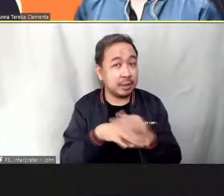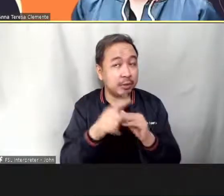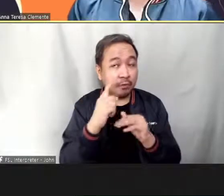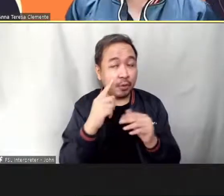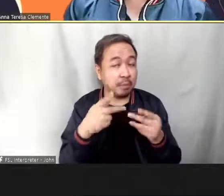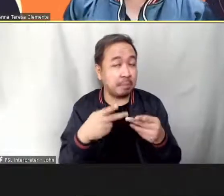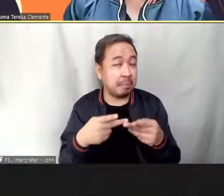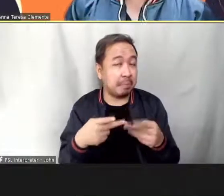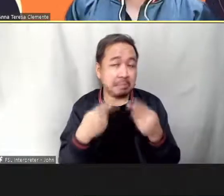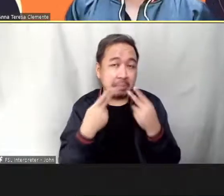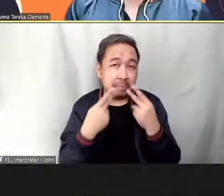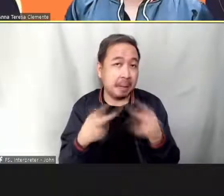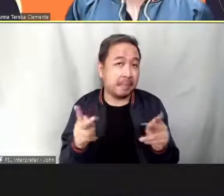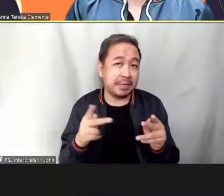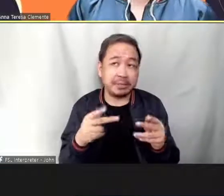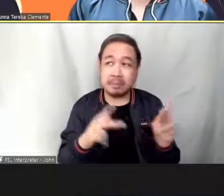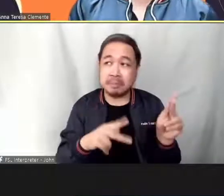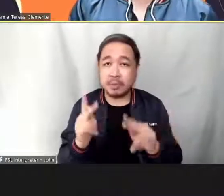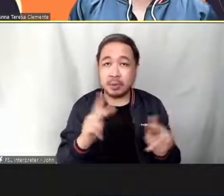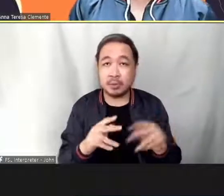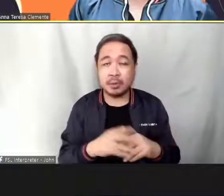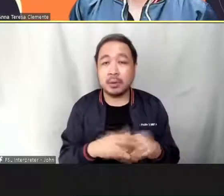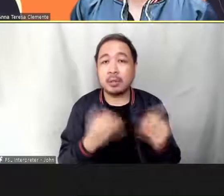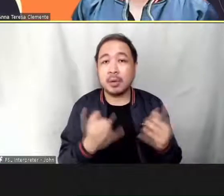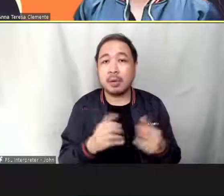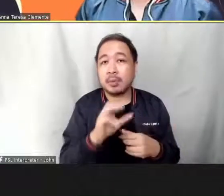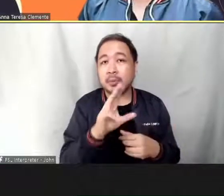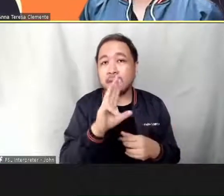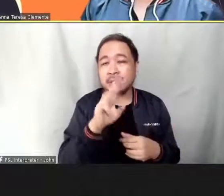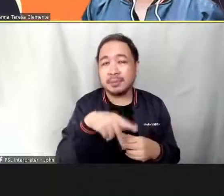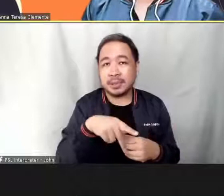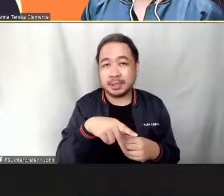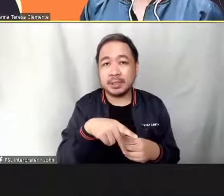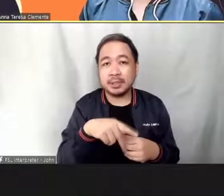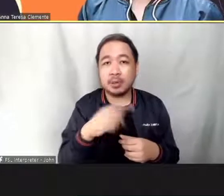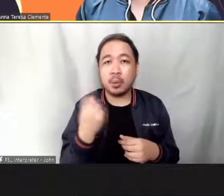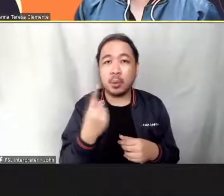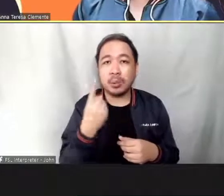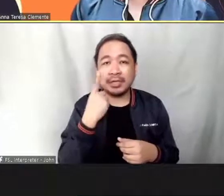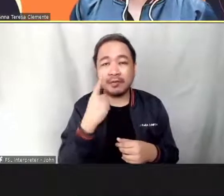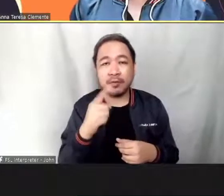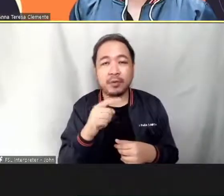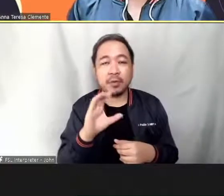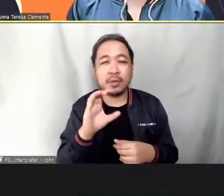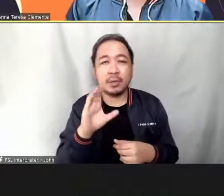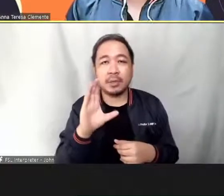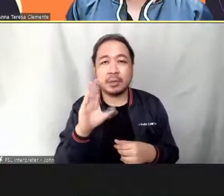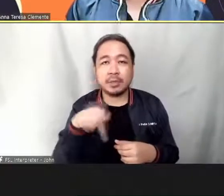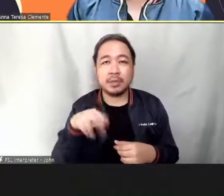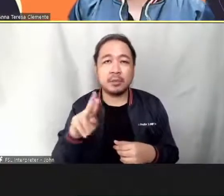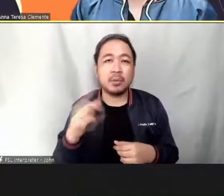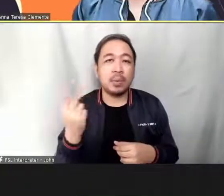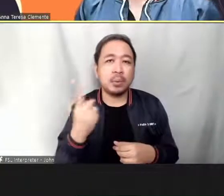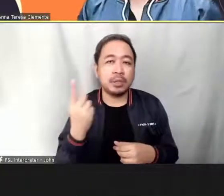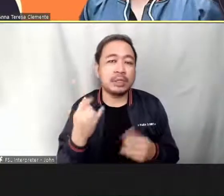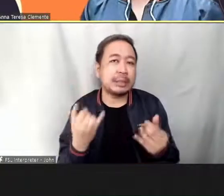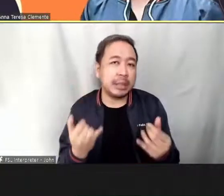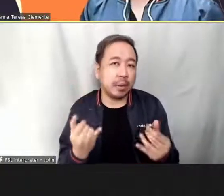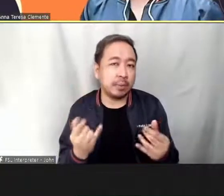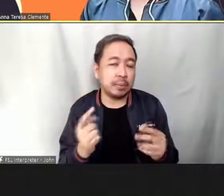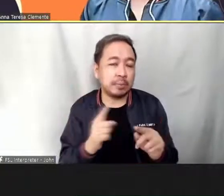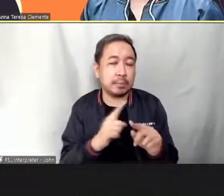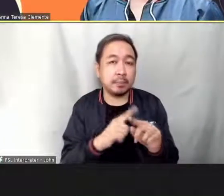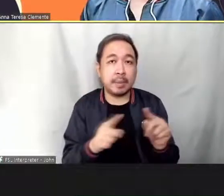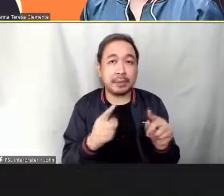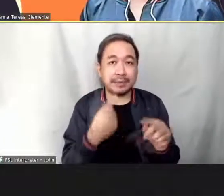Okay, so right now, yung WCPU database natin is for WCPU pa lang as of now. But as